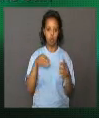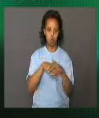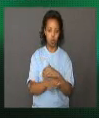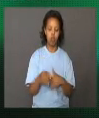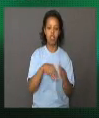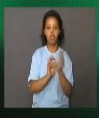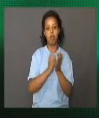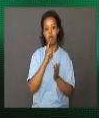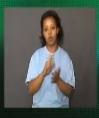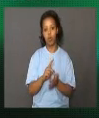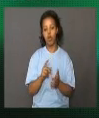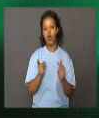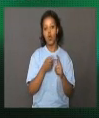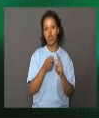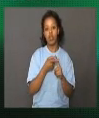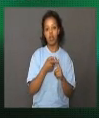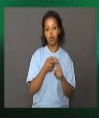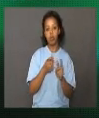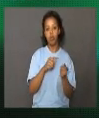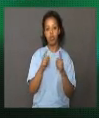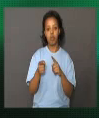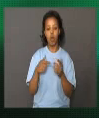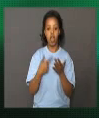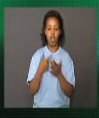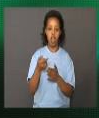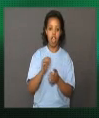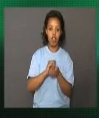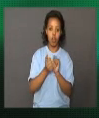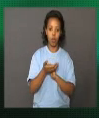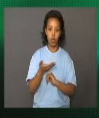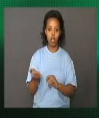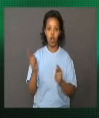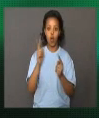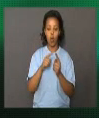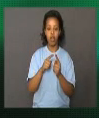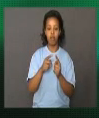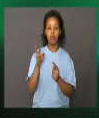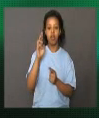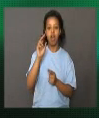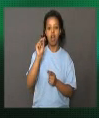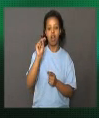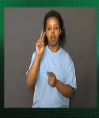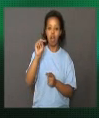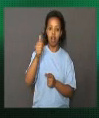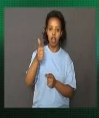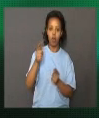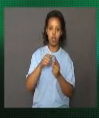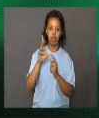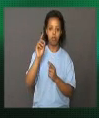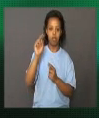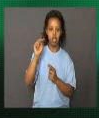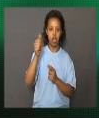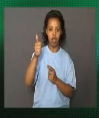In the second step, the reverse transcriptase converts RNA into DNA.